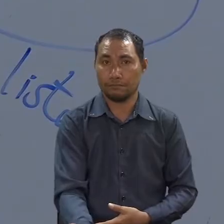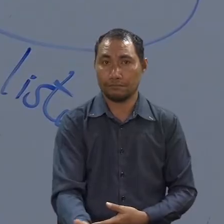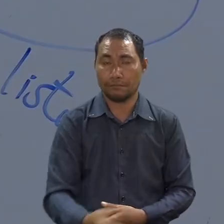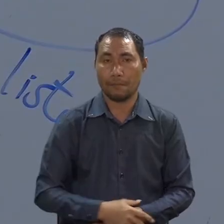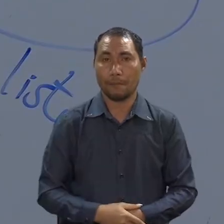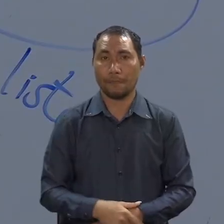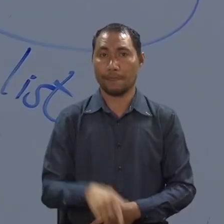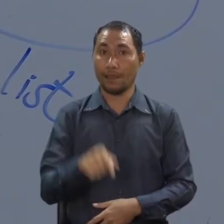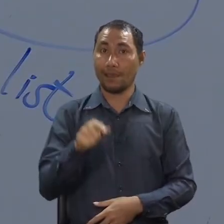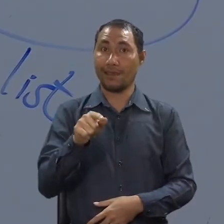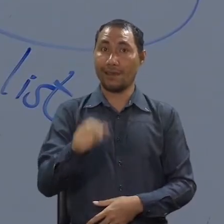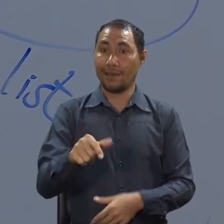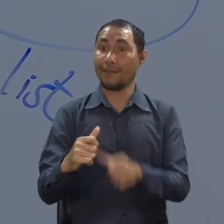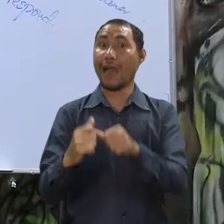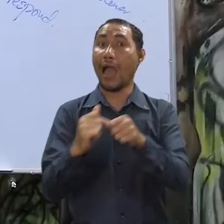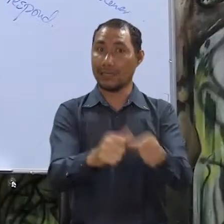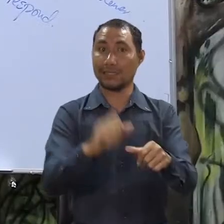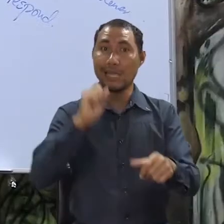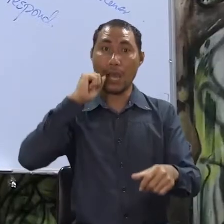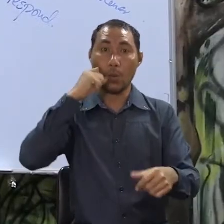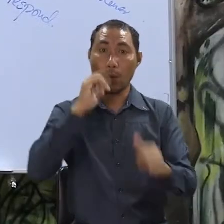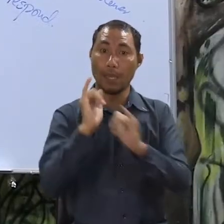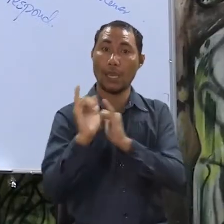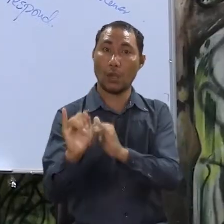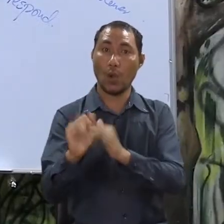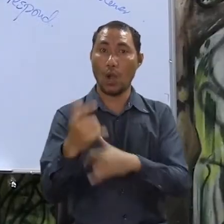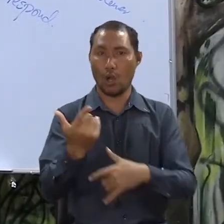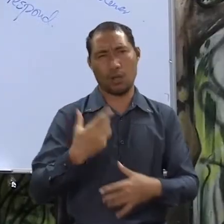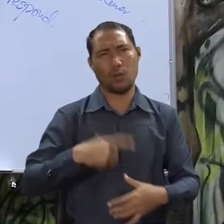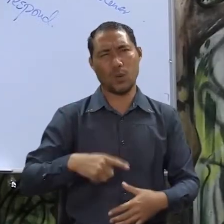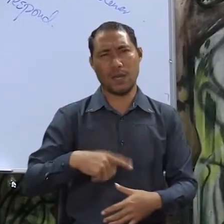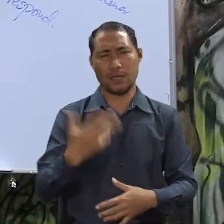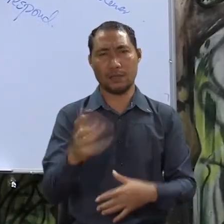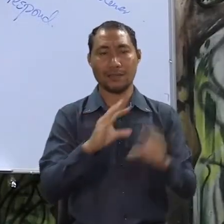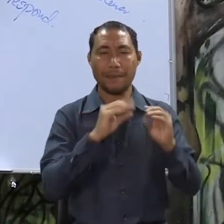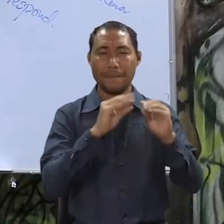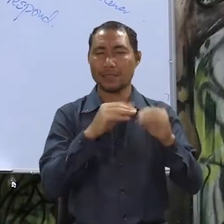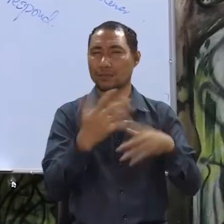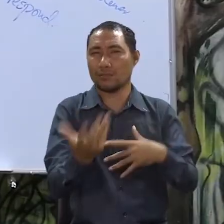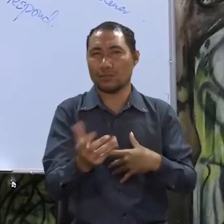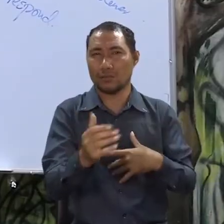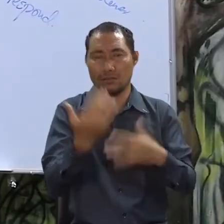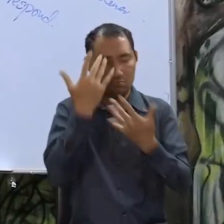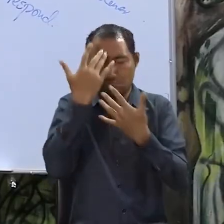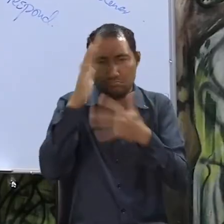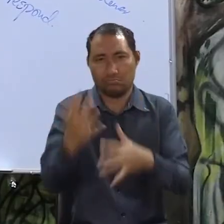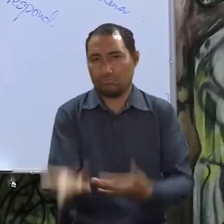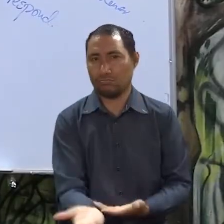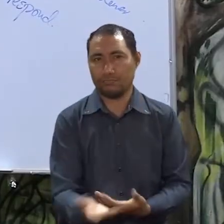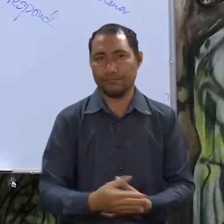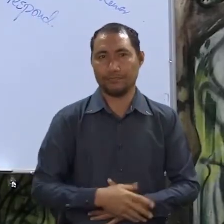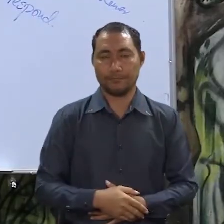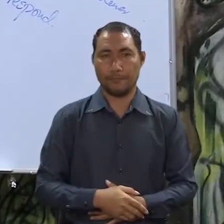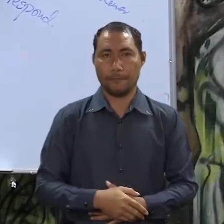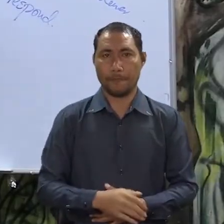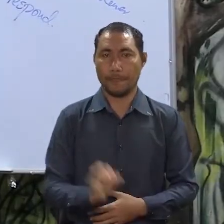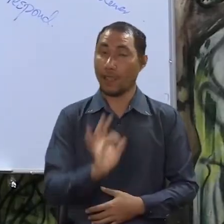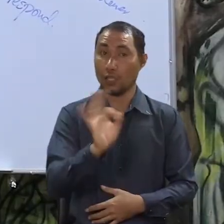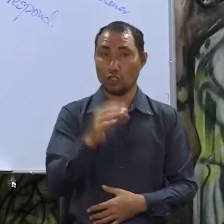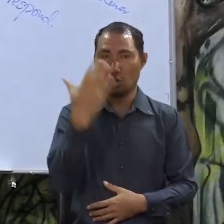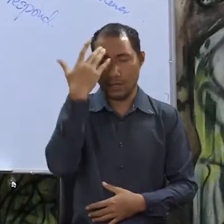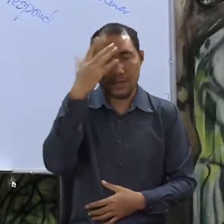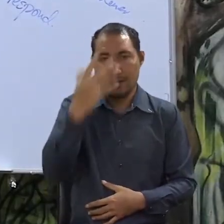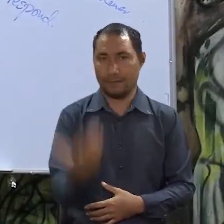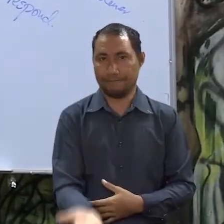be wrong. Why? Because the message is not specific, the message is not clear. So